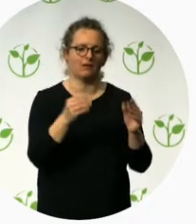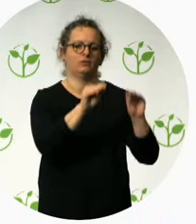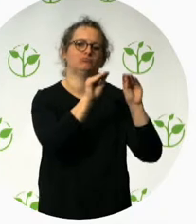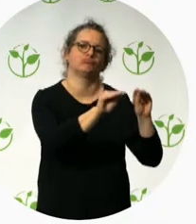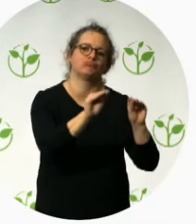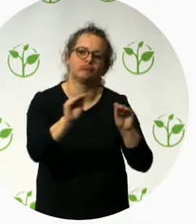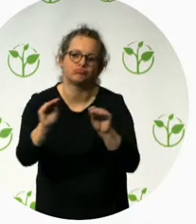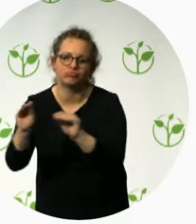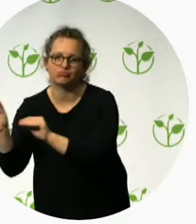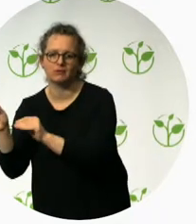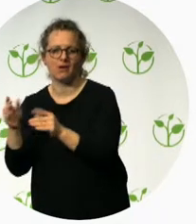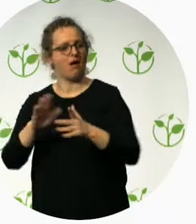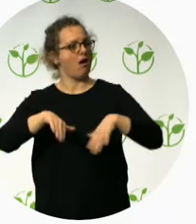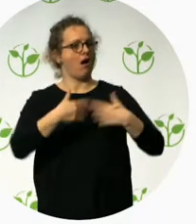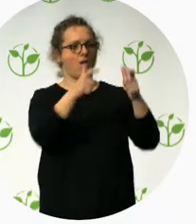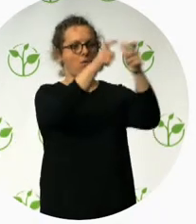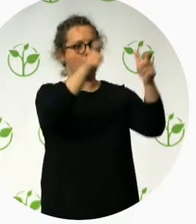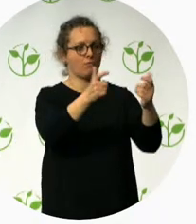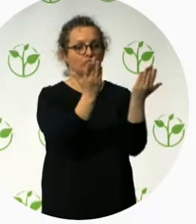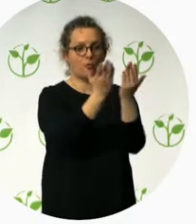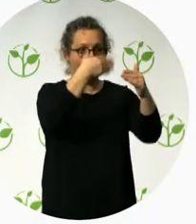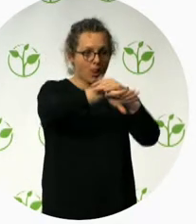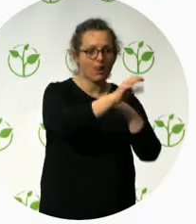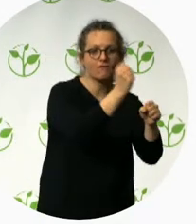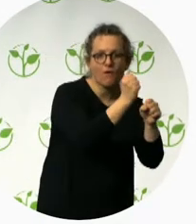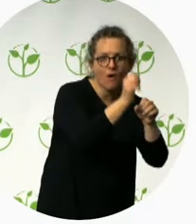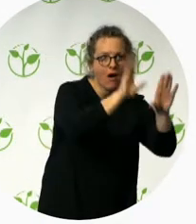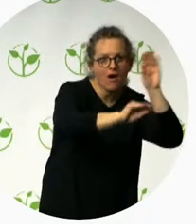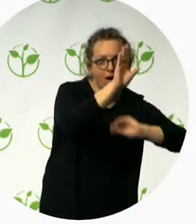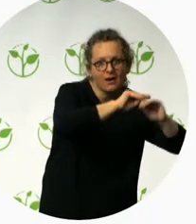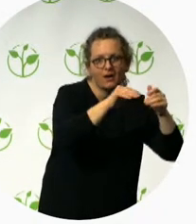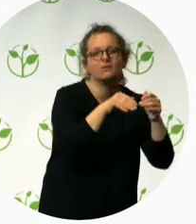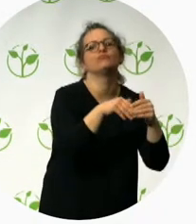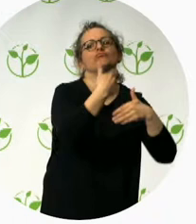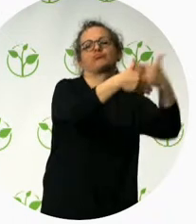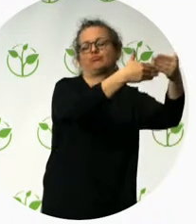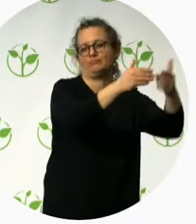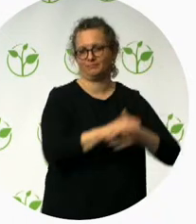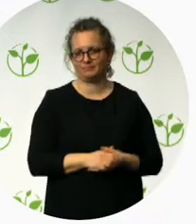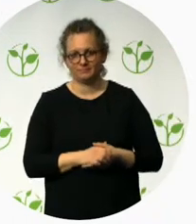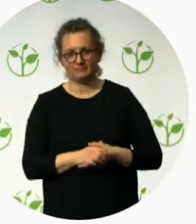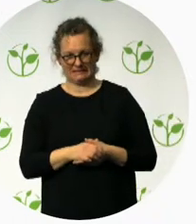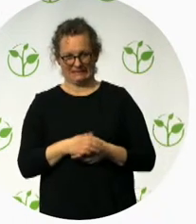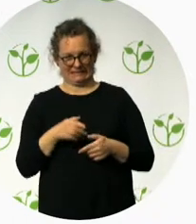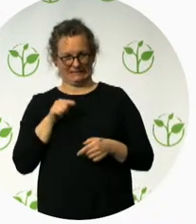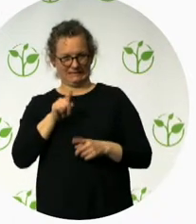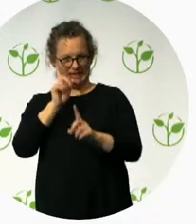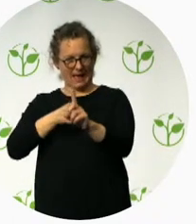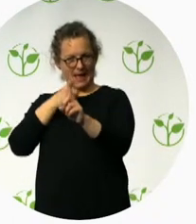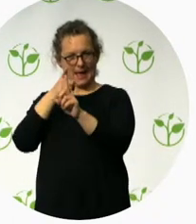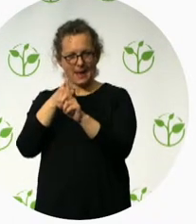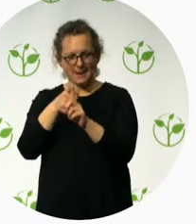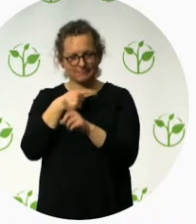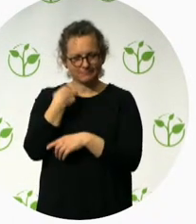Mozambique. So with this initiative, we saw a door to open opportunity for persons with